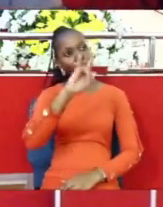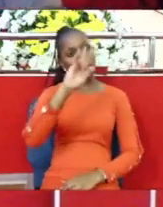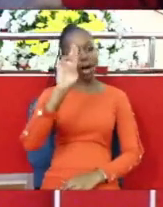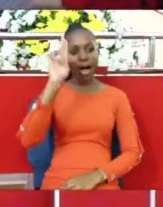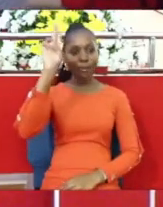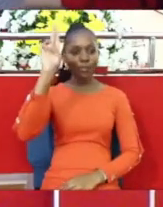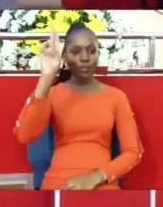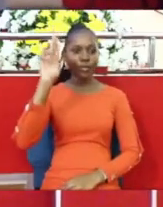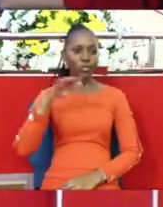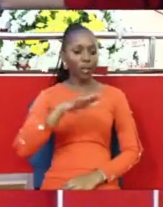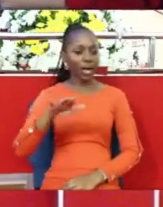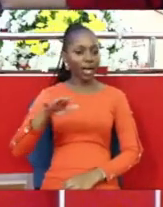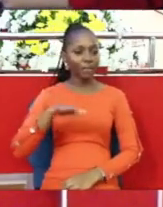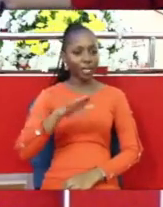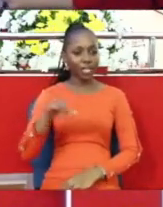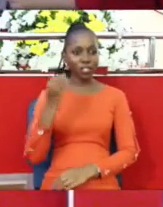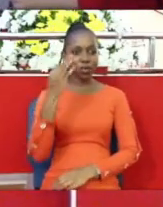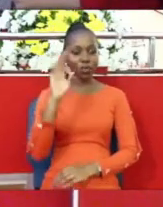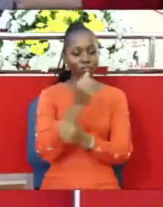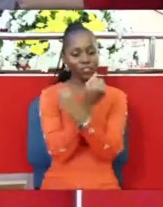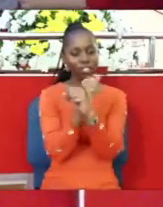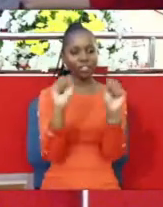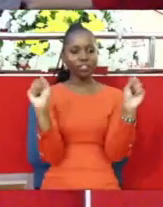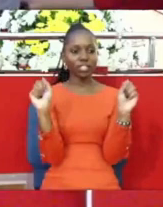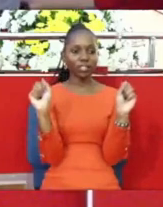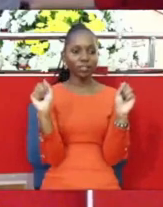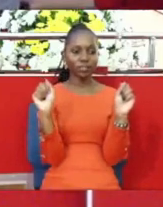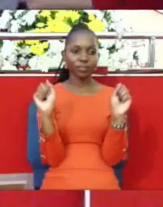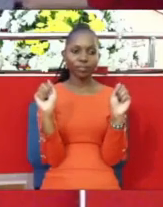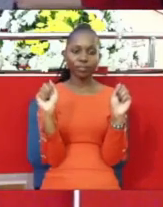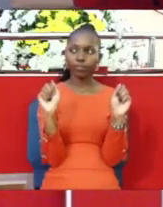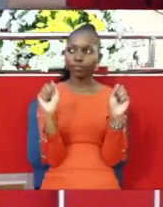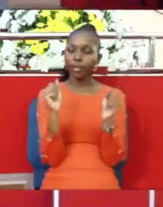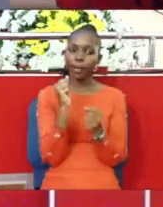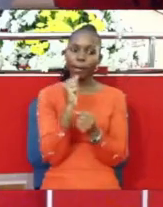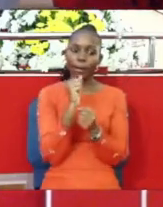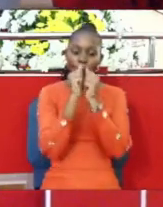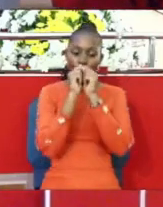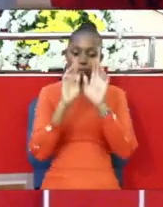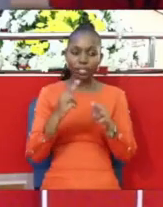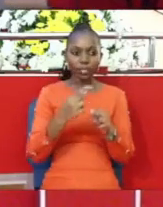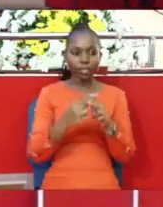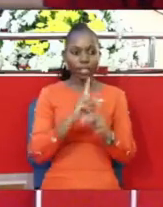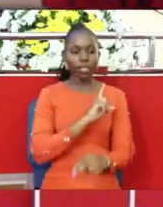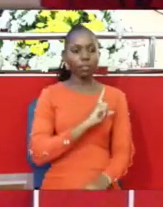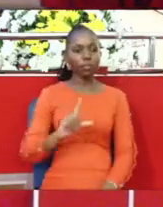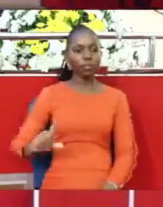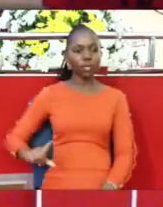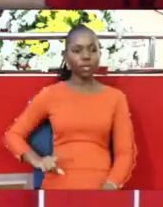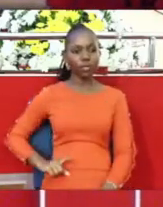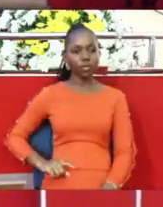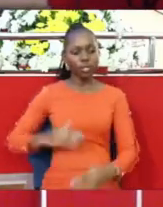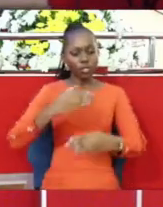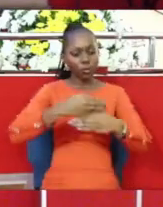kwamba but I am above. Lakini niko juu. Blessed be the name of the Lord. Jina la Bwana. So towers basi minara were not only